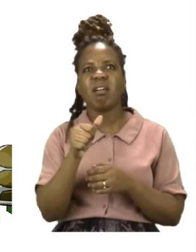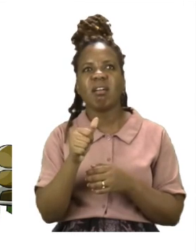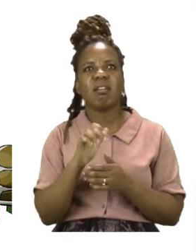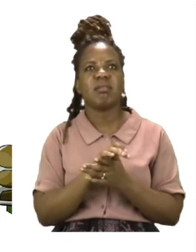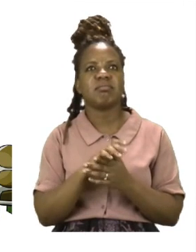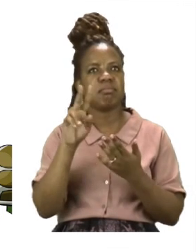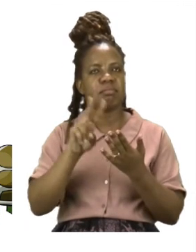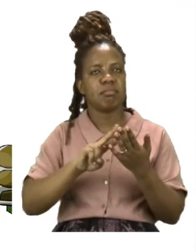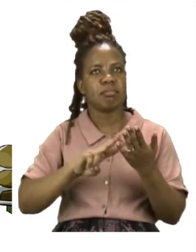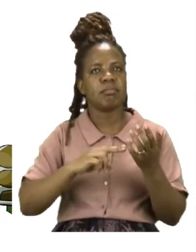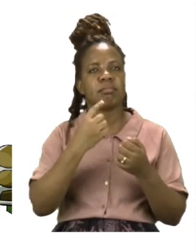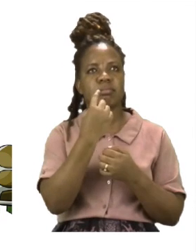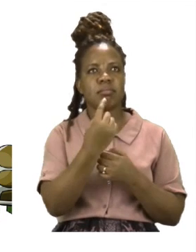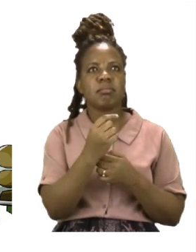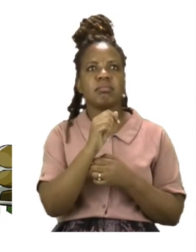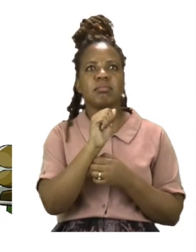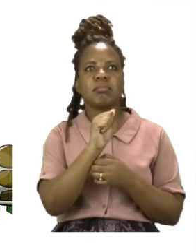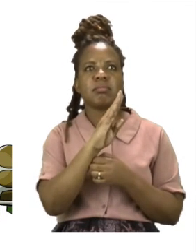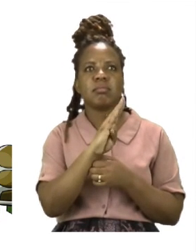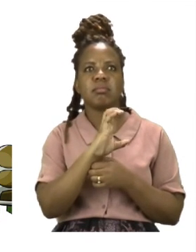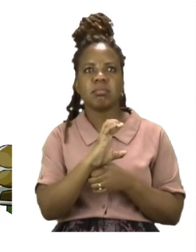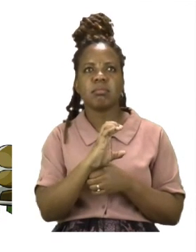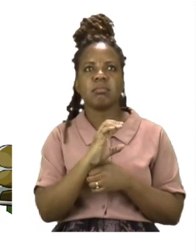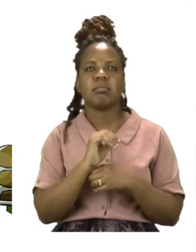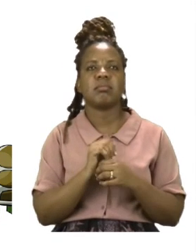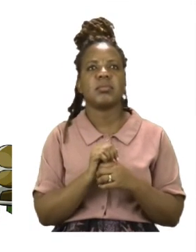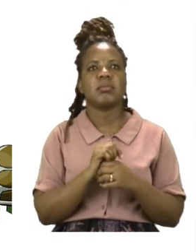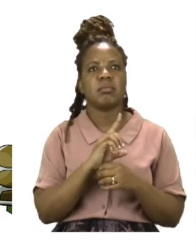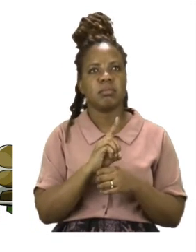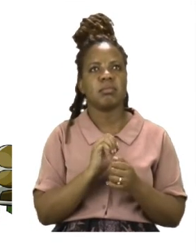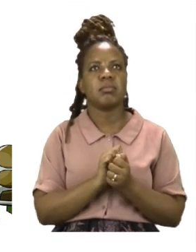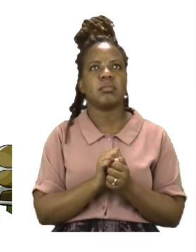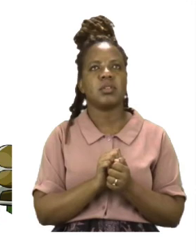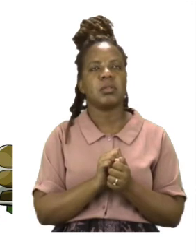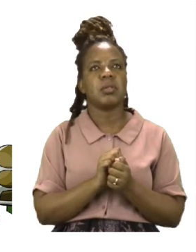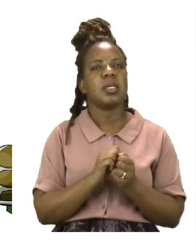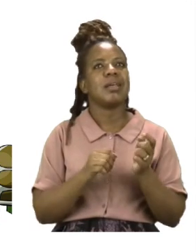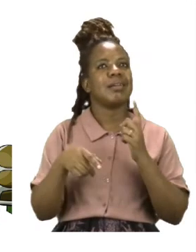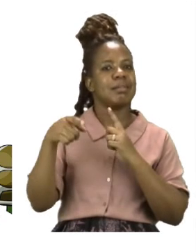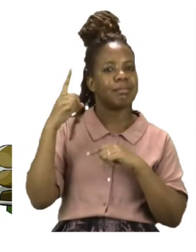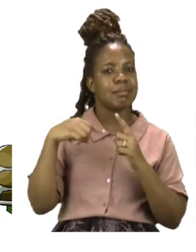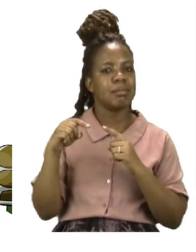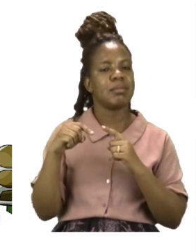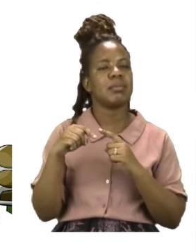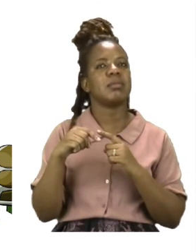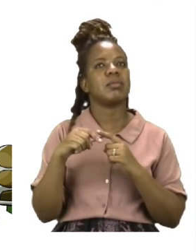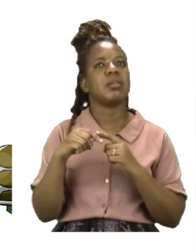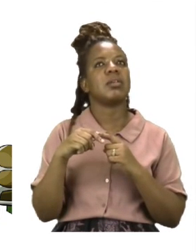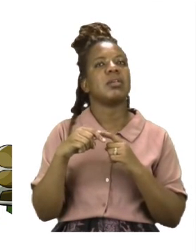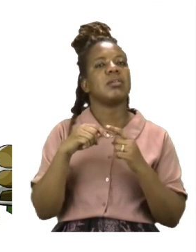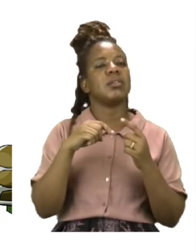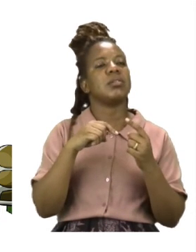by yourselves and then make sure that you go back to the story and read it a second time before